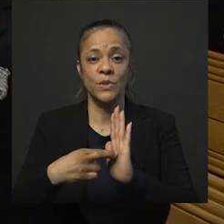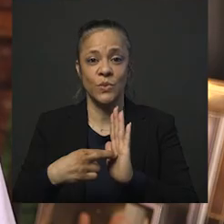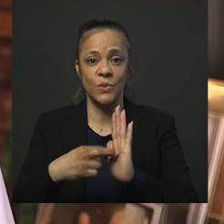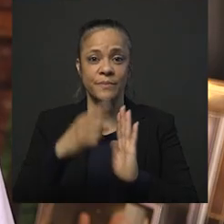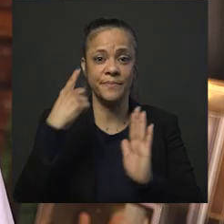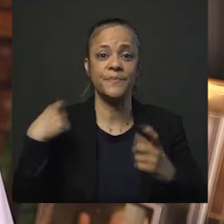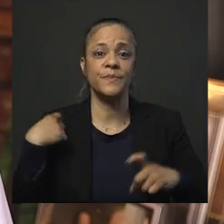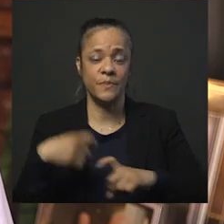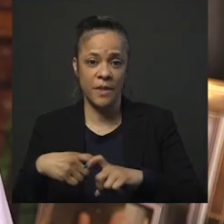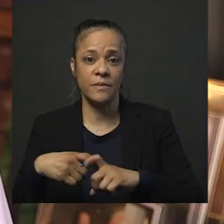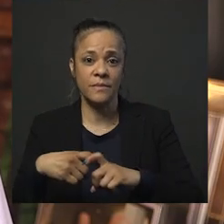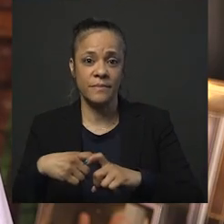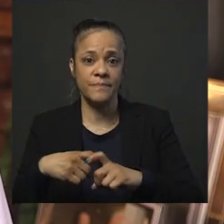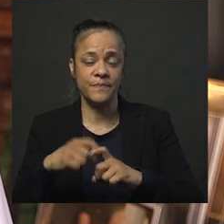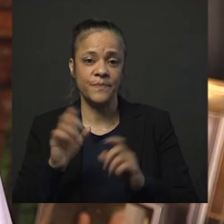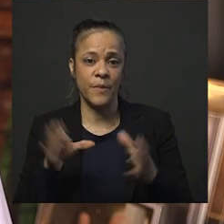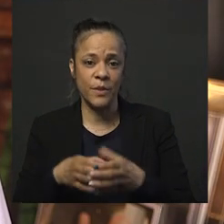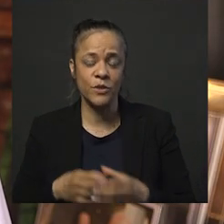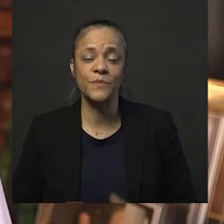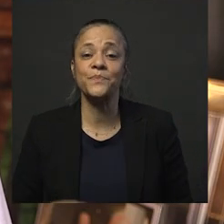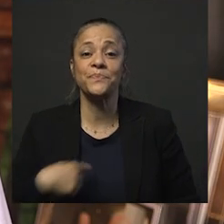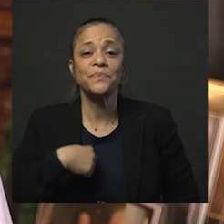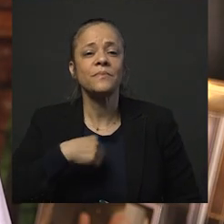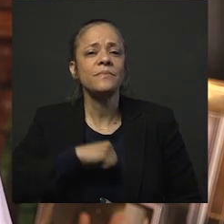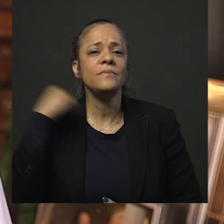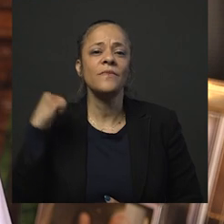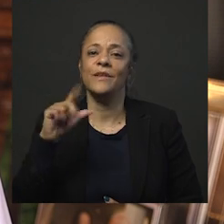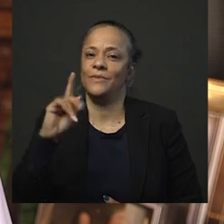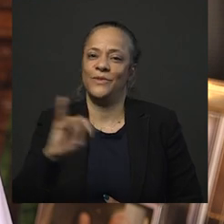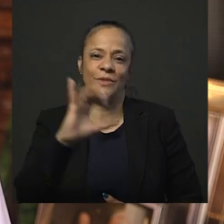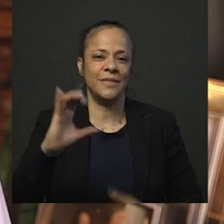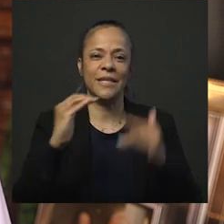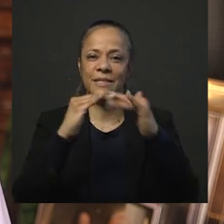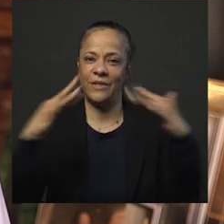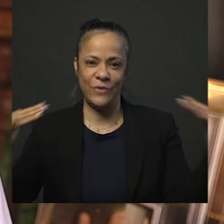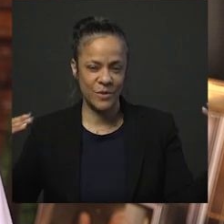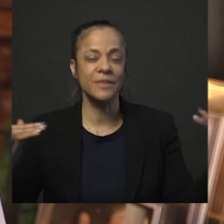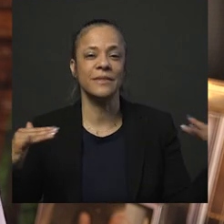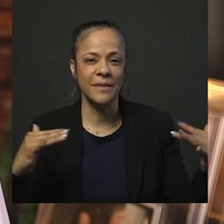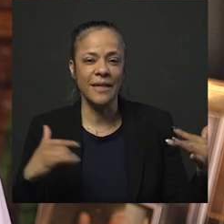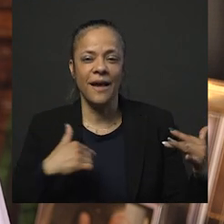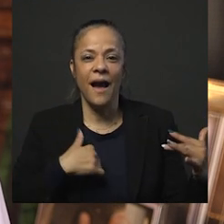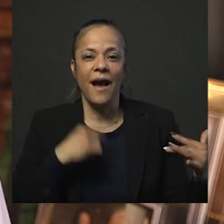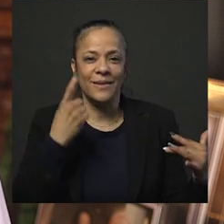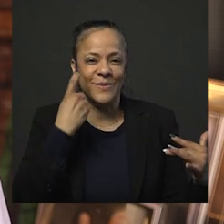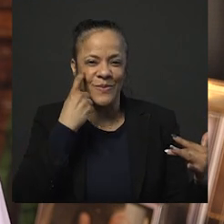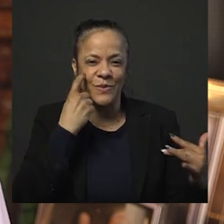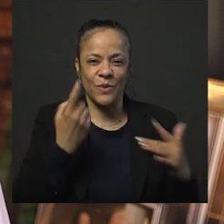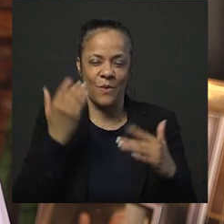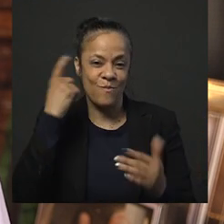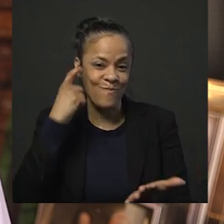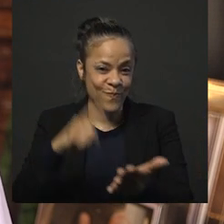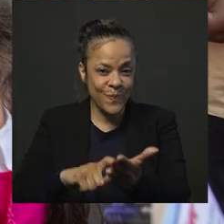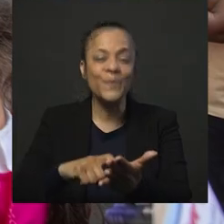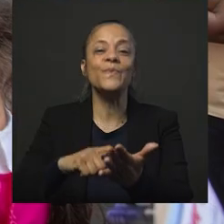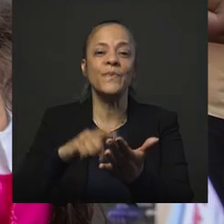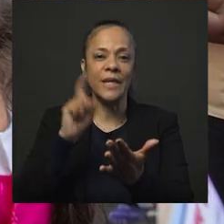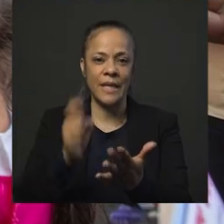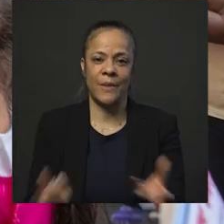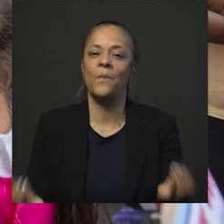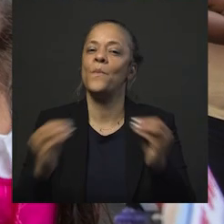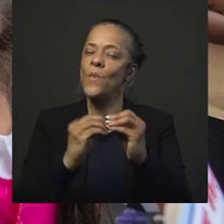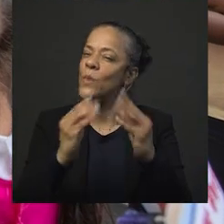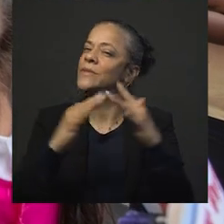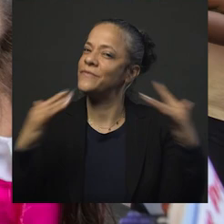and early on, I recognized the need for a more diversified police force. In fact, 1 year ago, I appointed the first